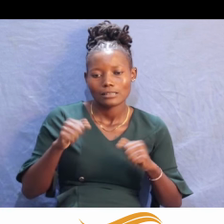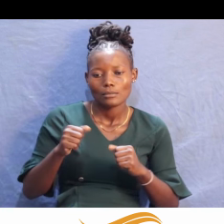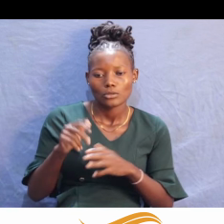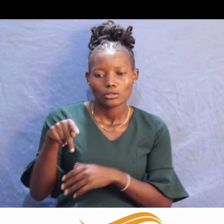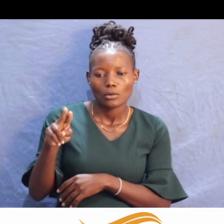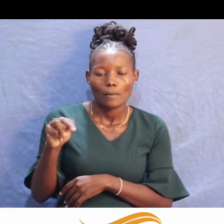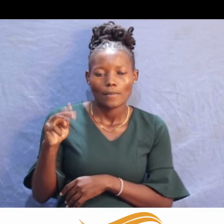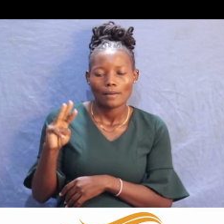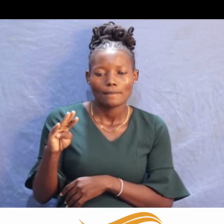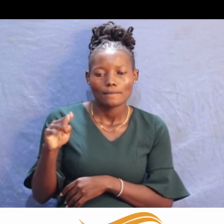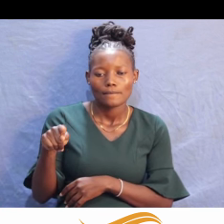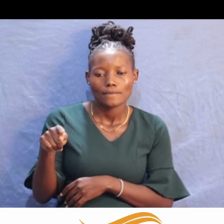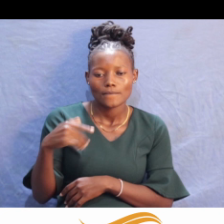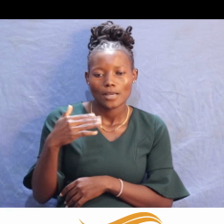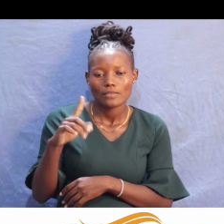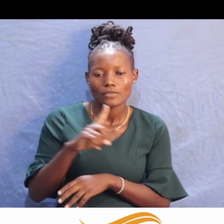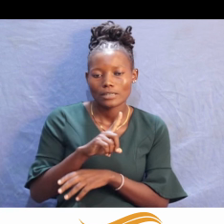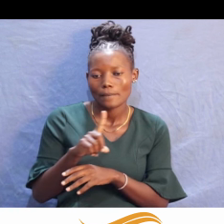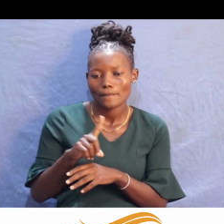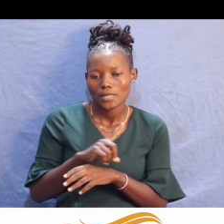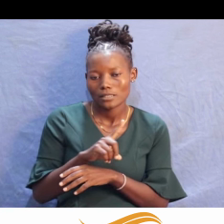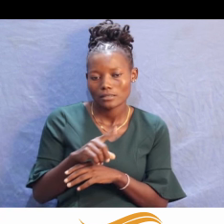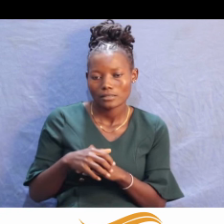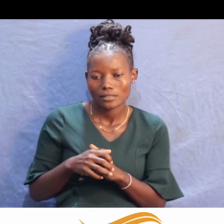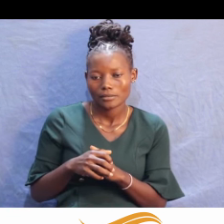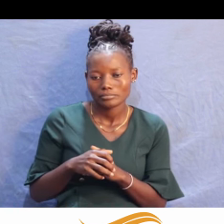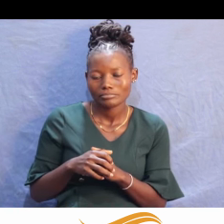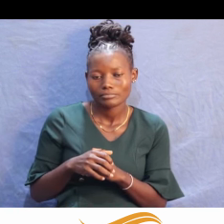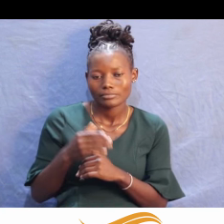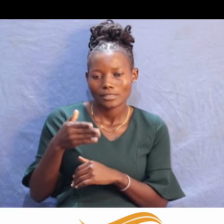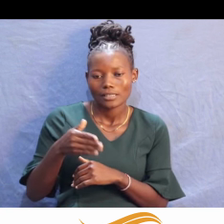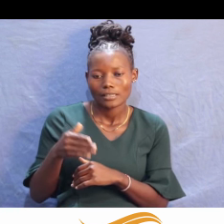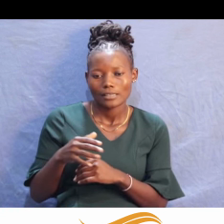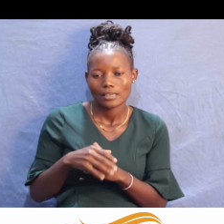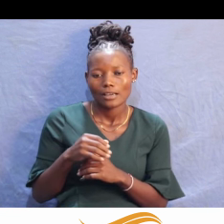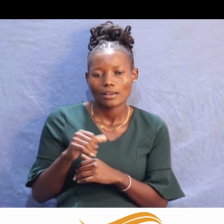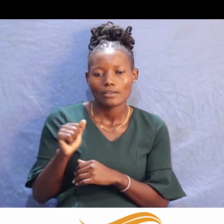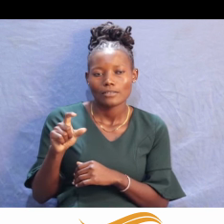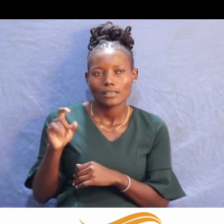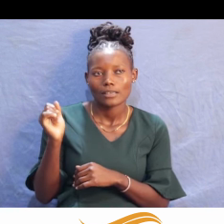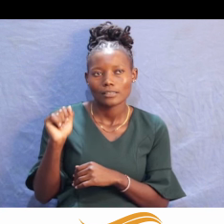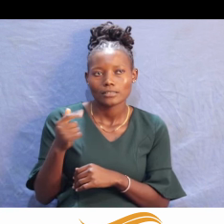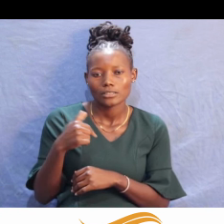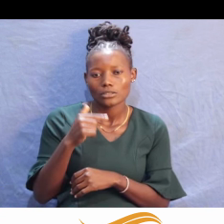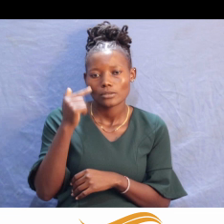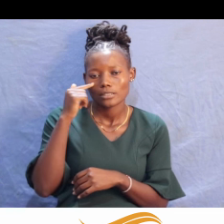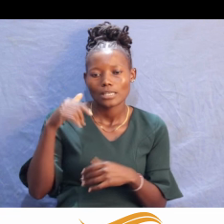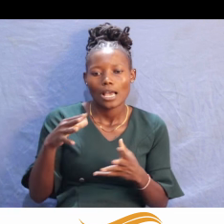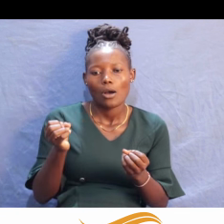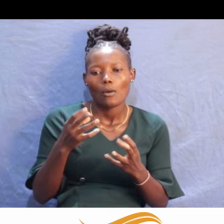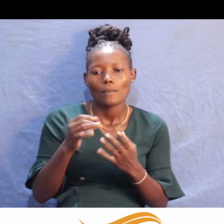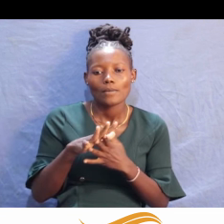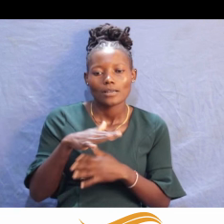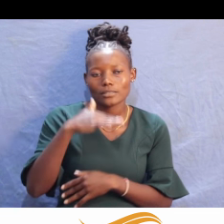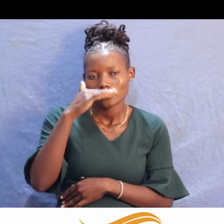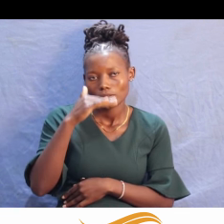per minute. Okay. And here on the flat axis is how much oxygen being burned